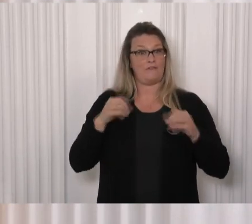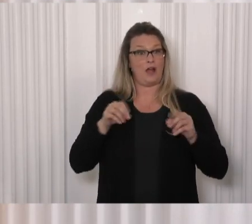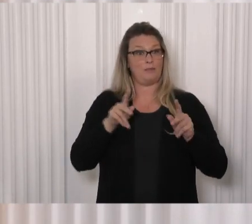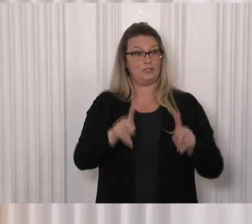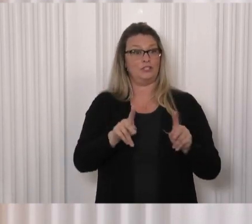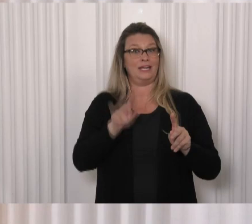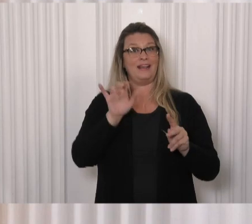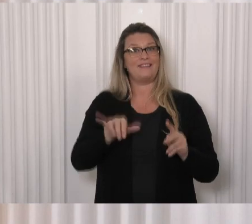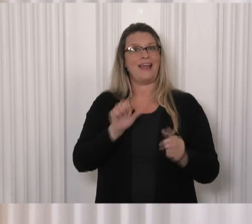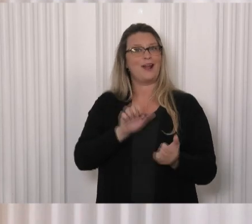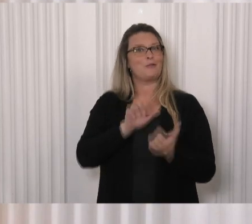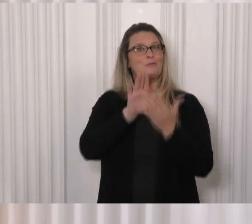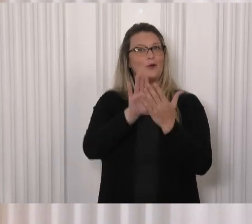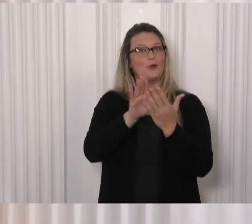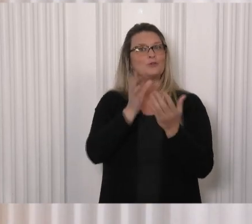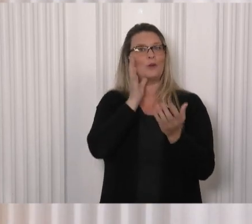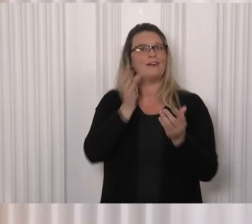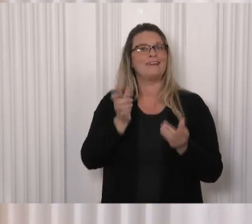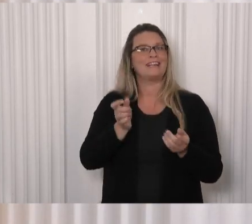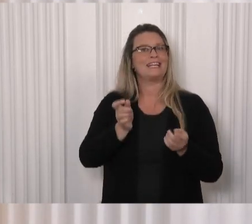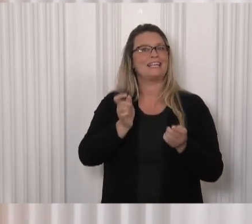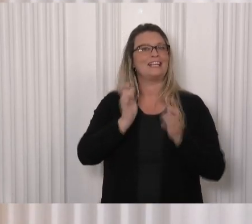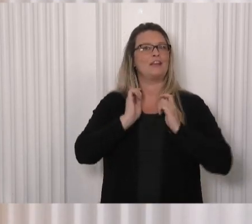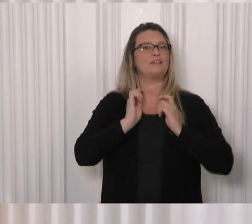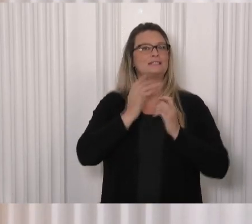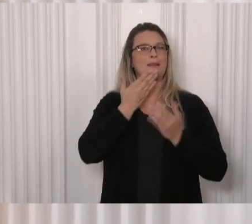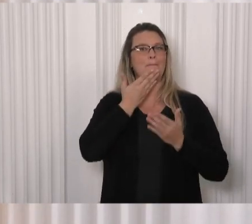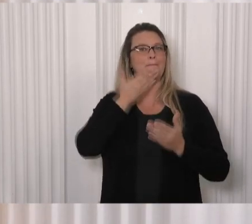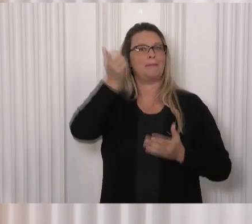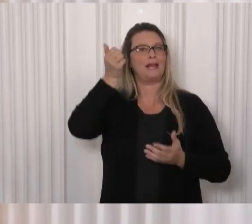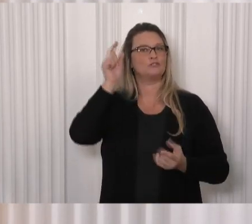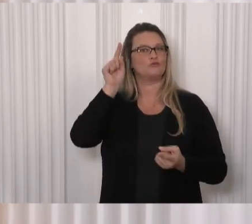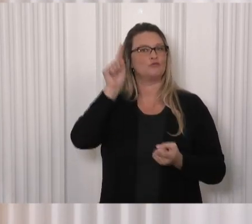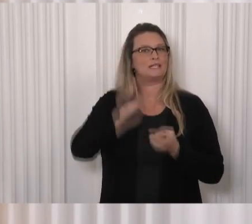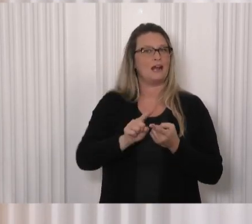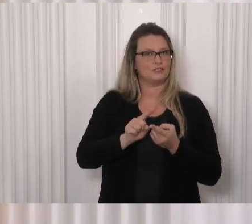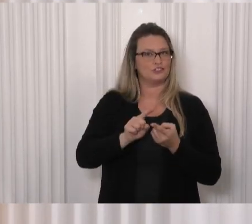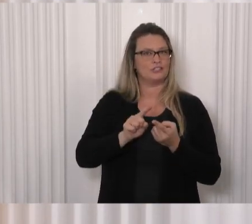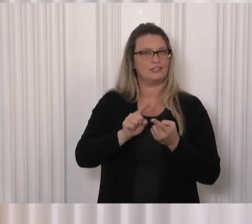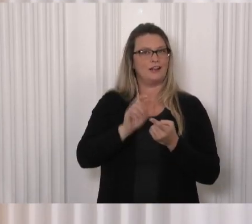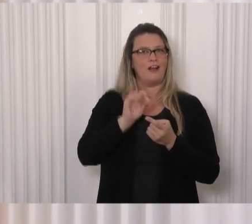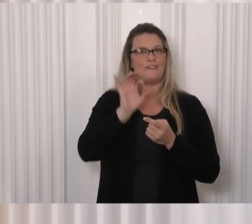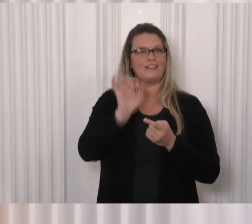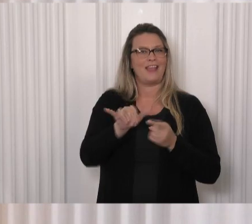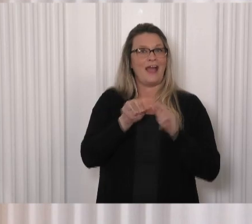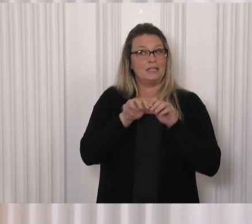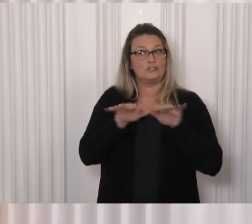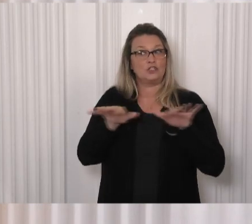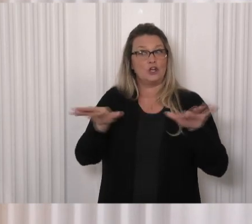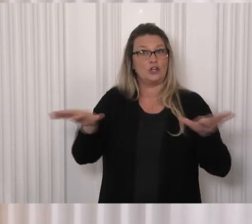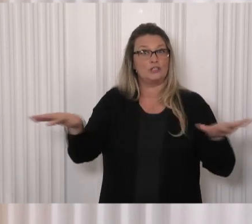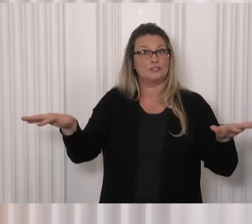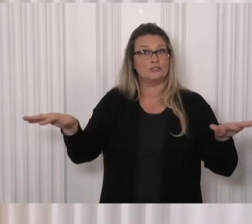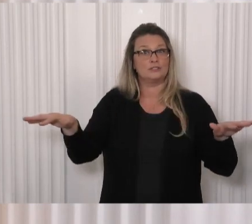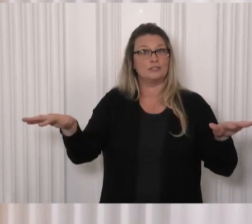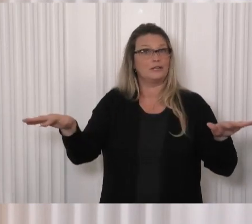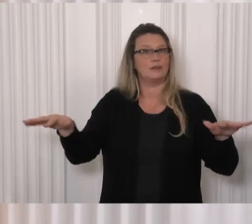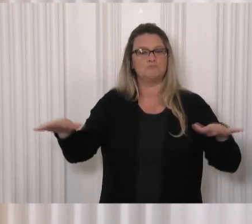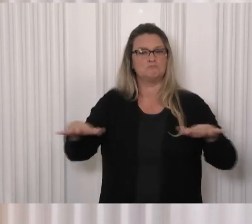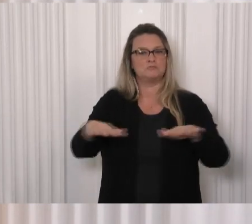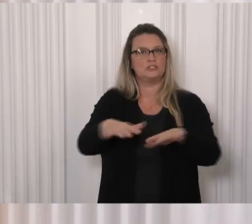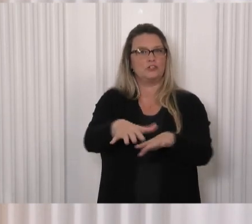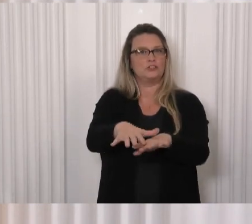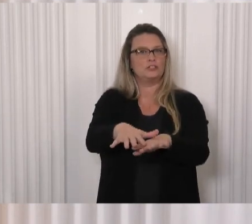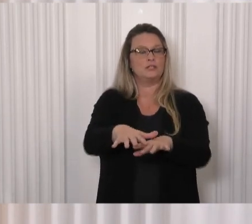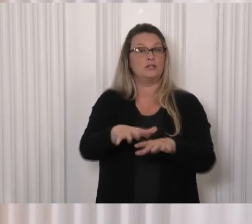that approach will give us the best reduction of that tsunami wave, that surge down. But once that doesn't